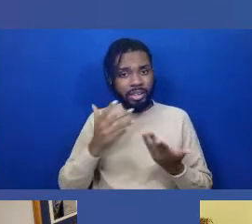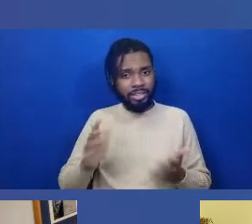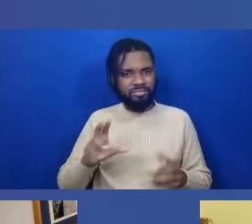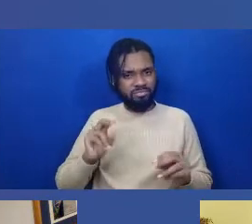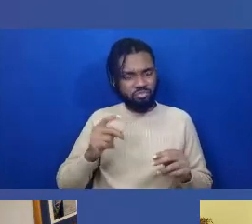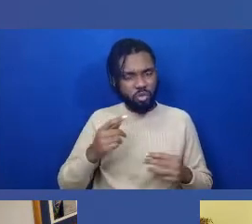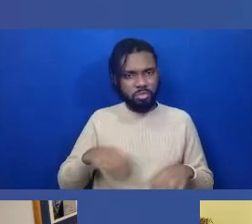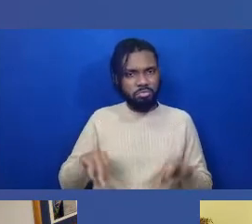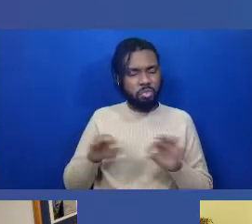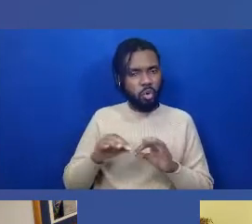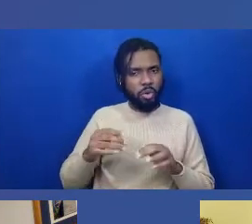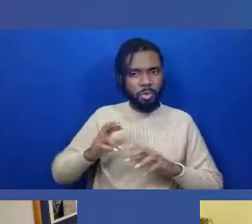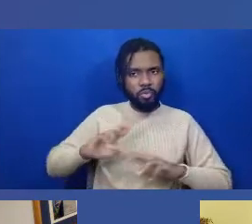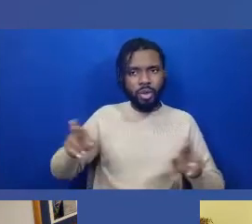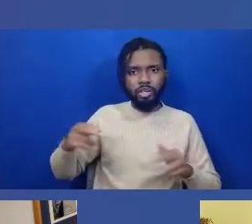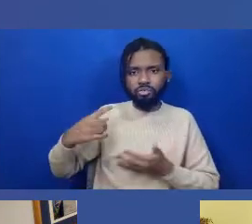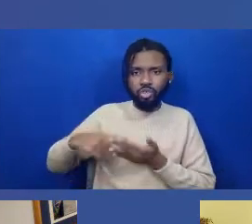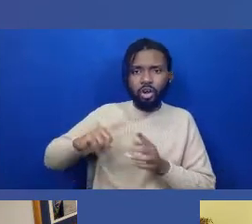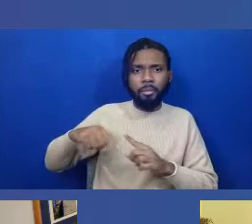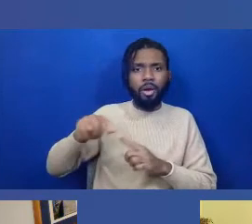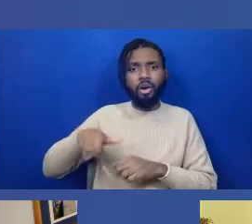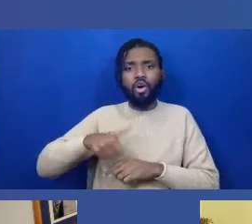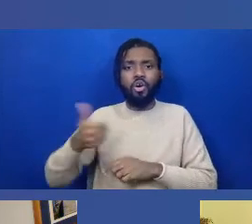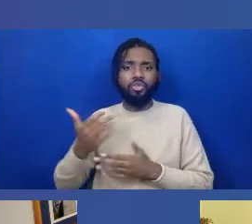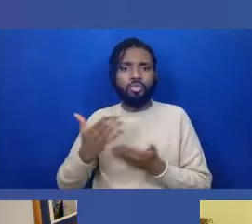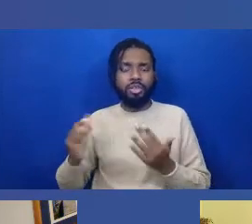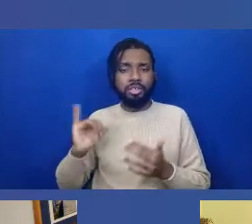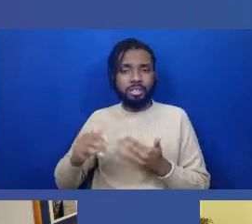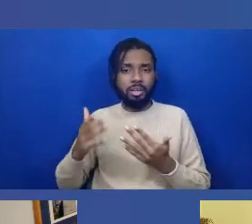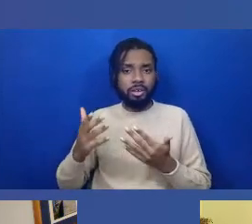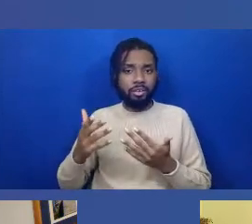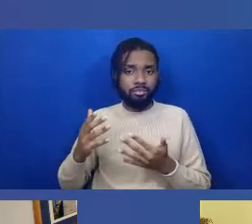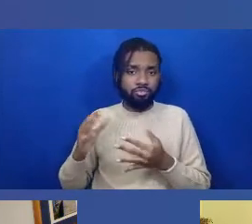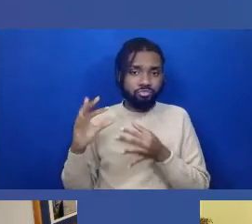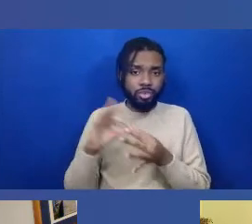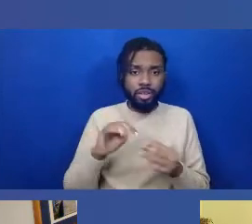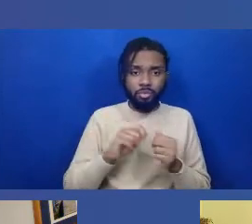you beyond that particular project, or ways that you